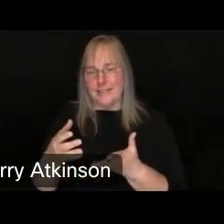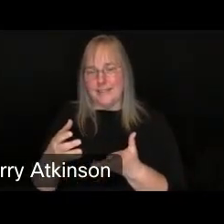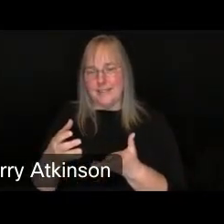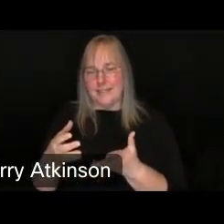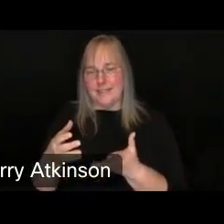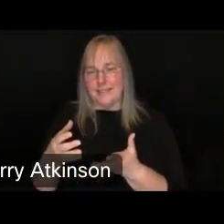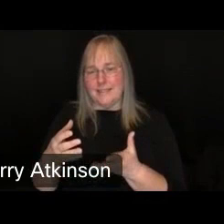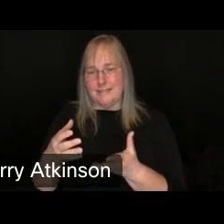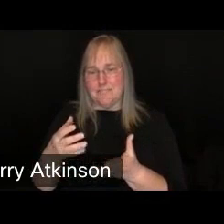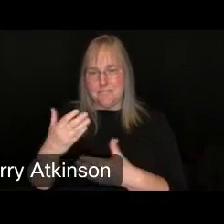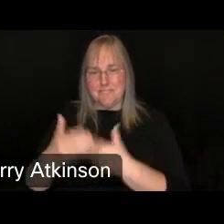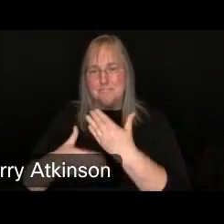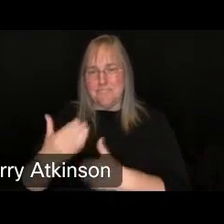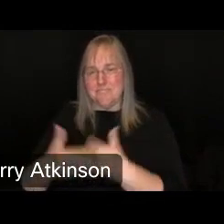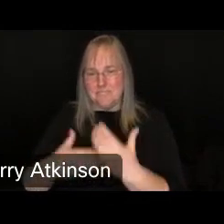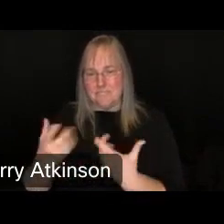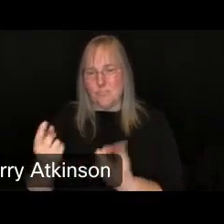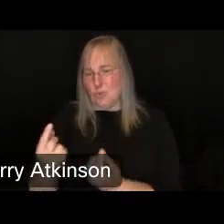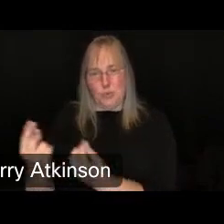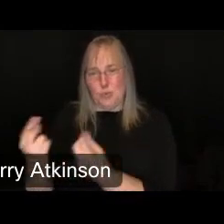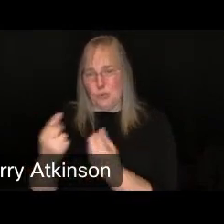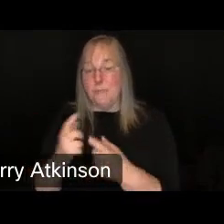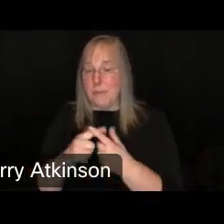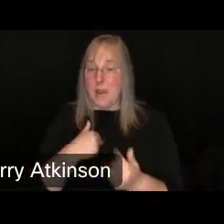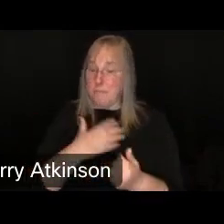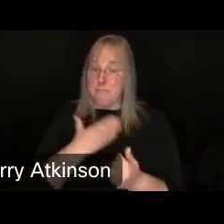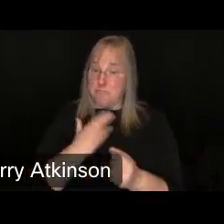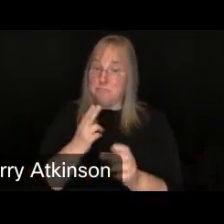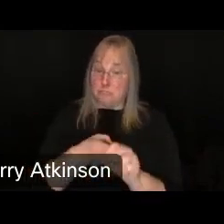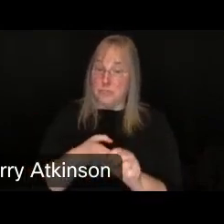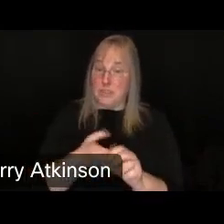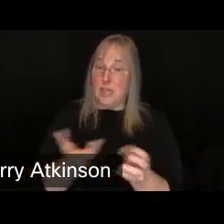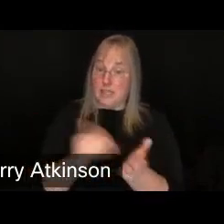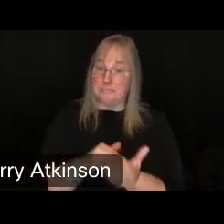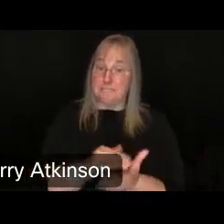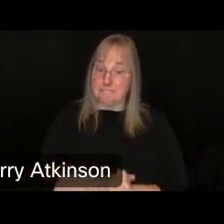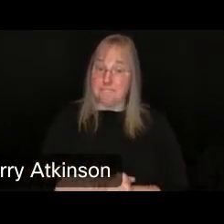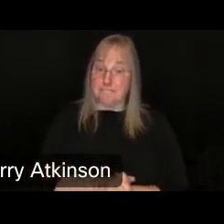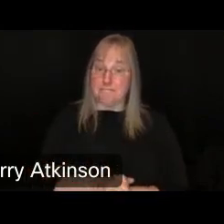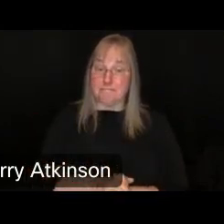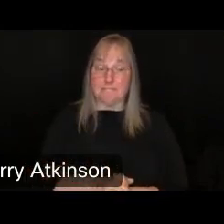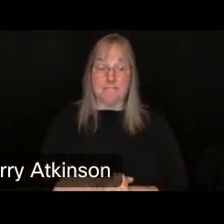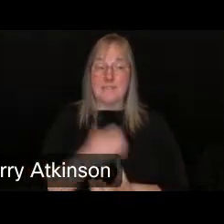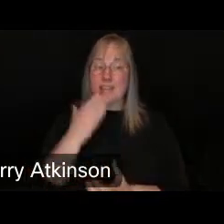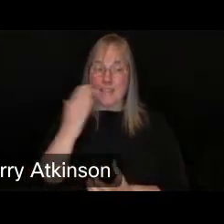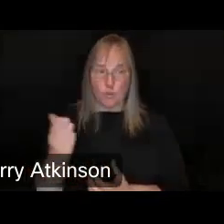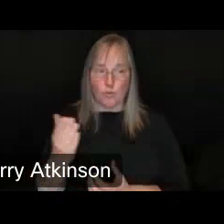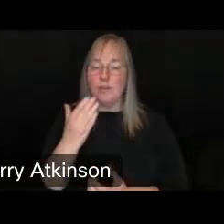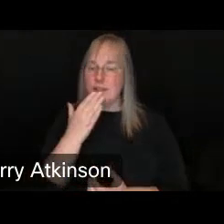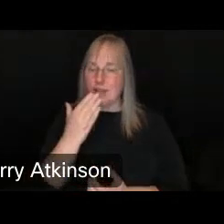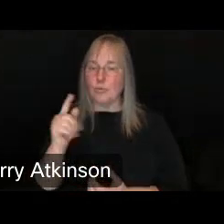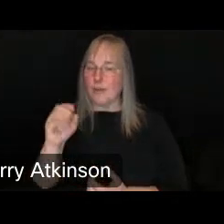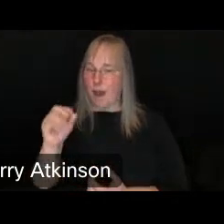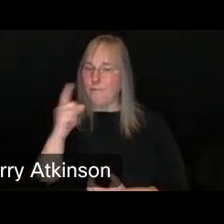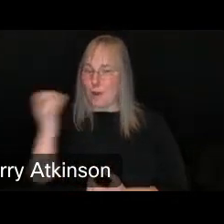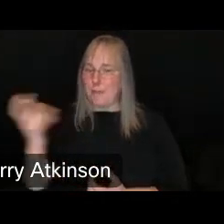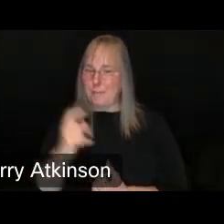in the works, but glad to be participating again. Thank you, Todd, for coming